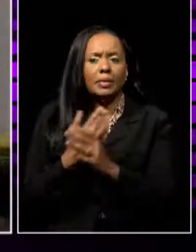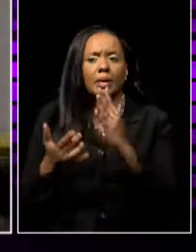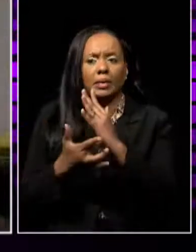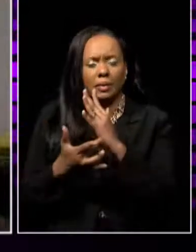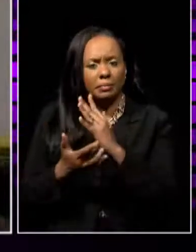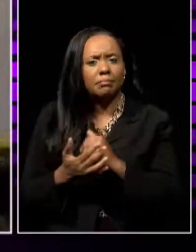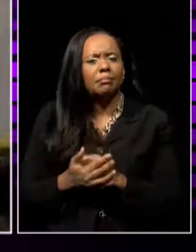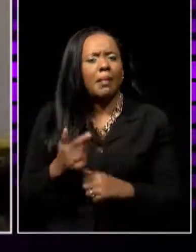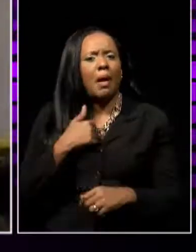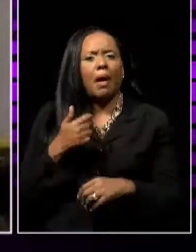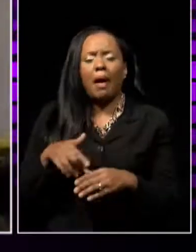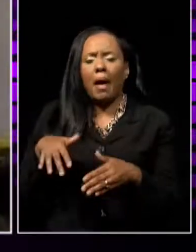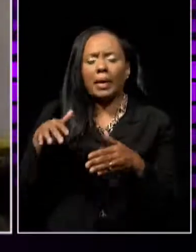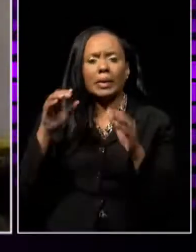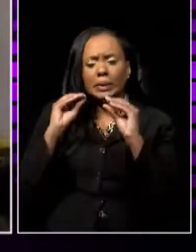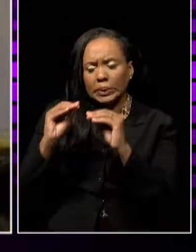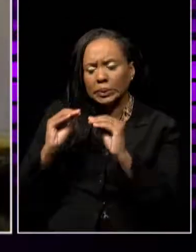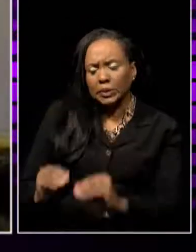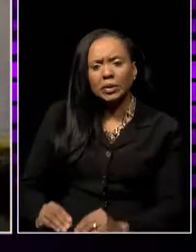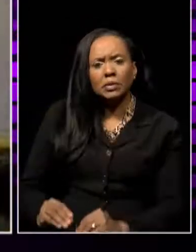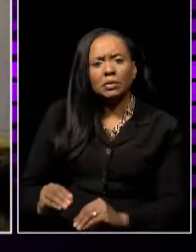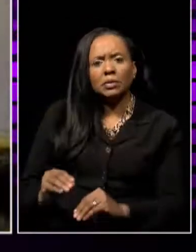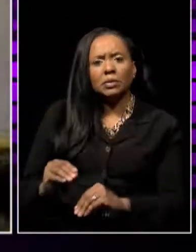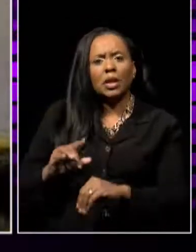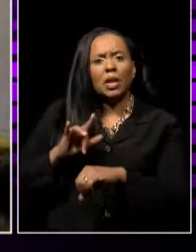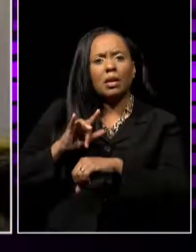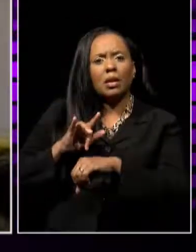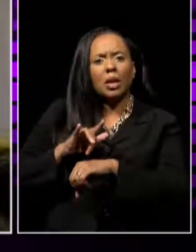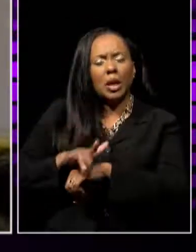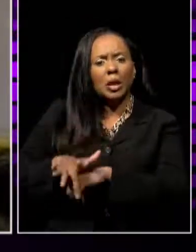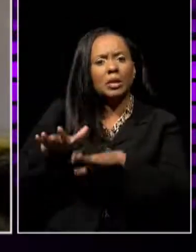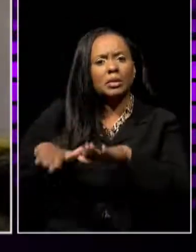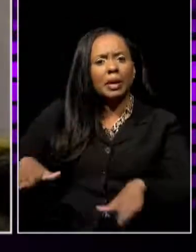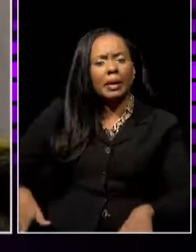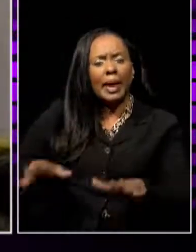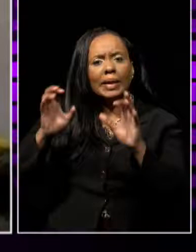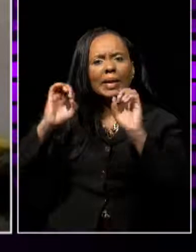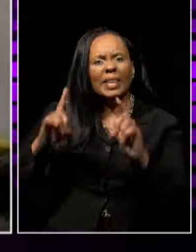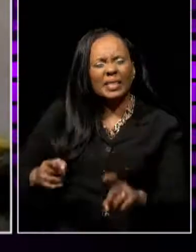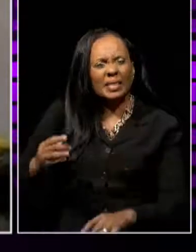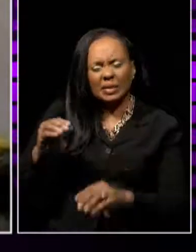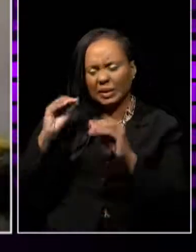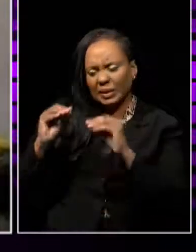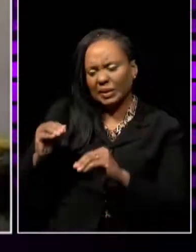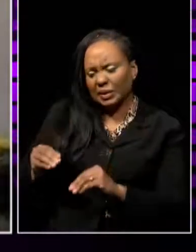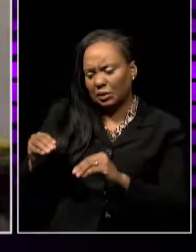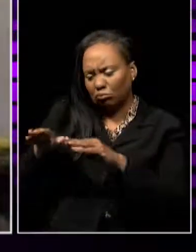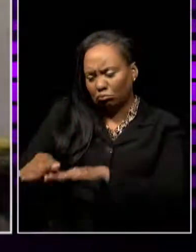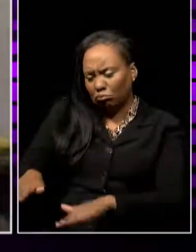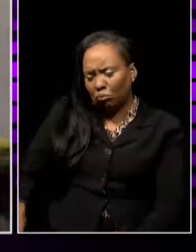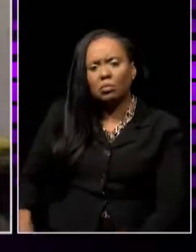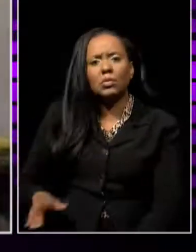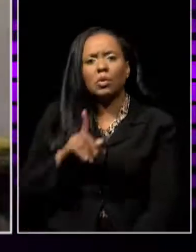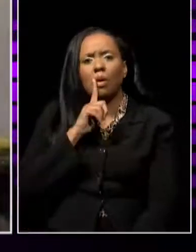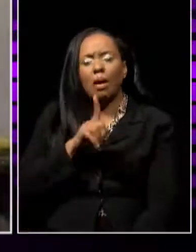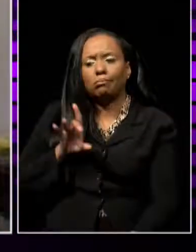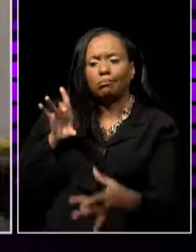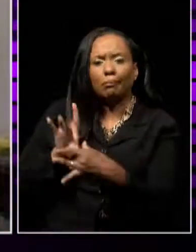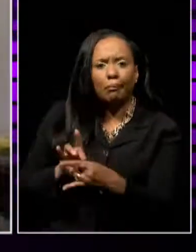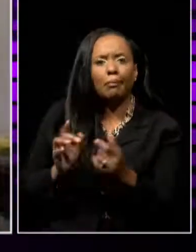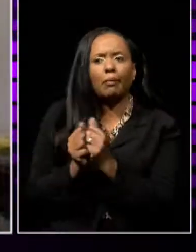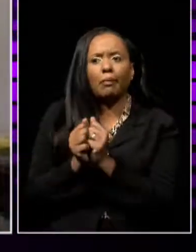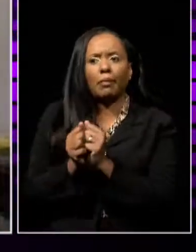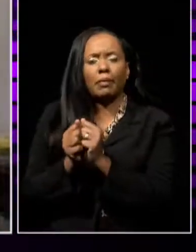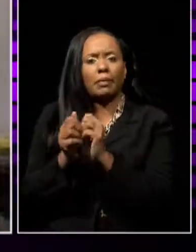So to provide that support that they need, as well as connect with parents, So I find that it has been a